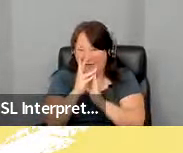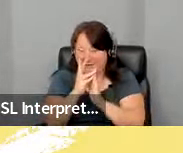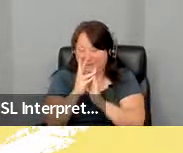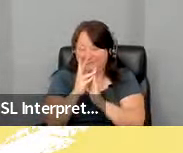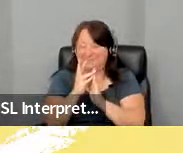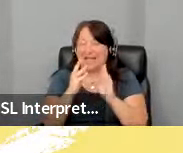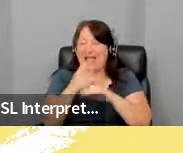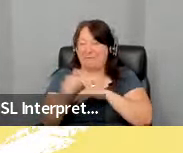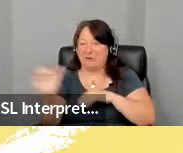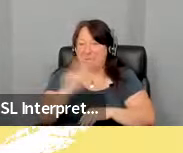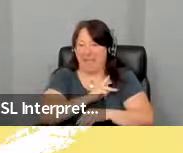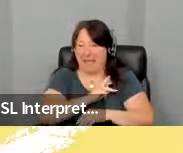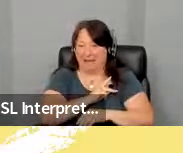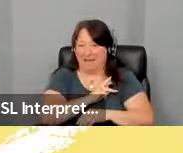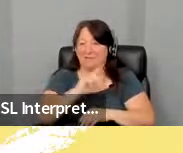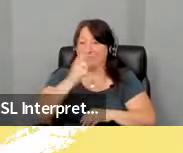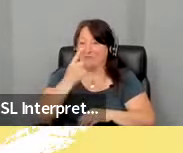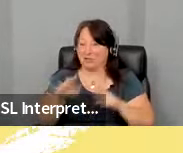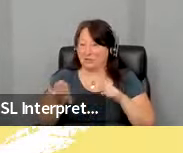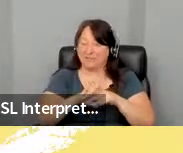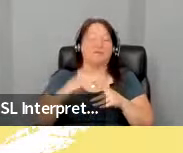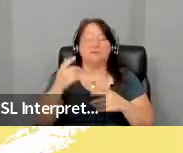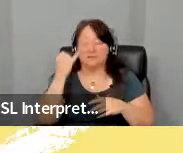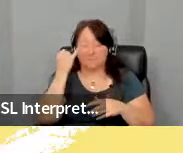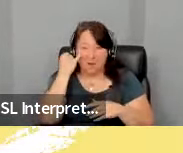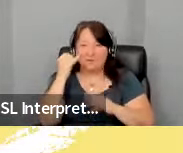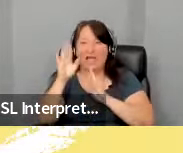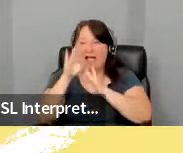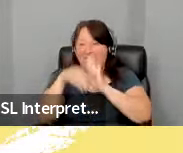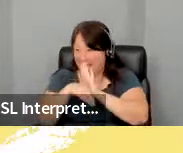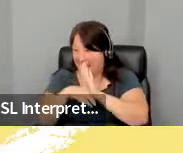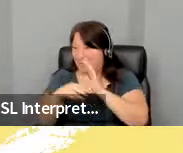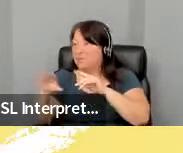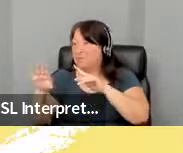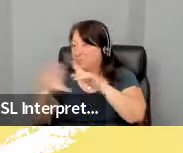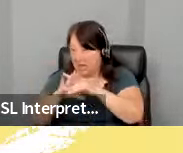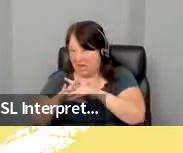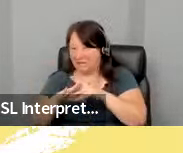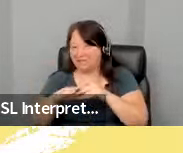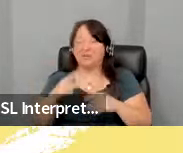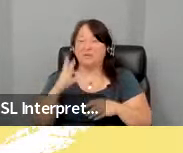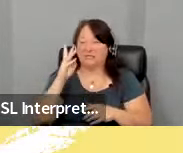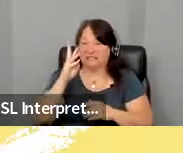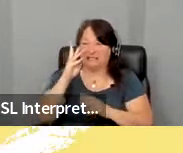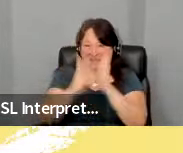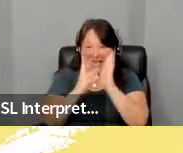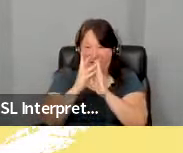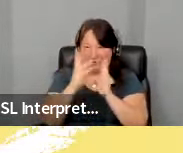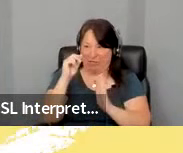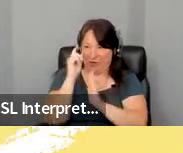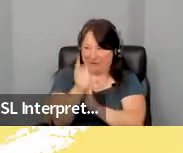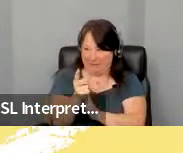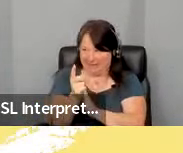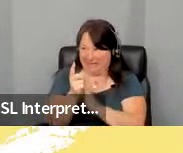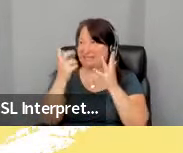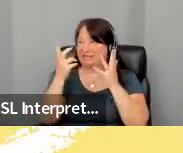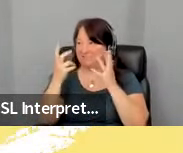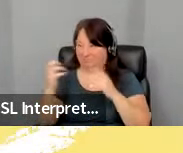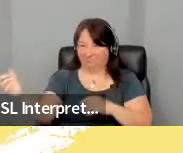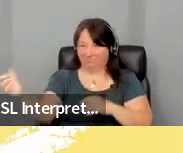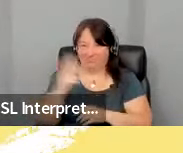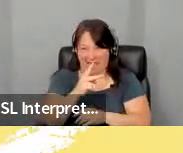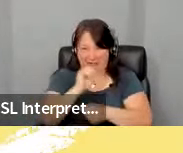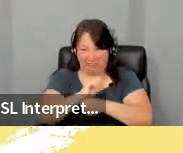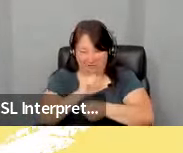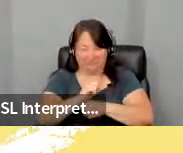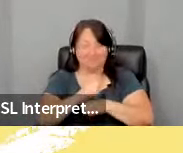at the 6 hour mark and it was a half an hour. That means it would end at the 6 hour and 30 minute mark. The second meal, if you have one, would